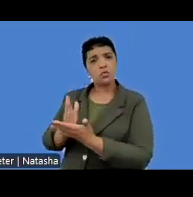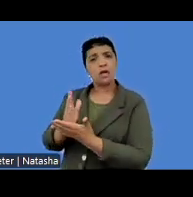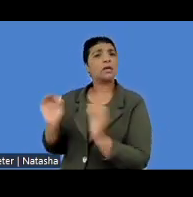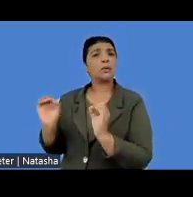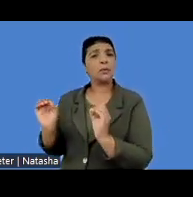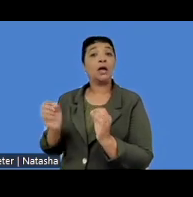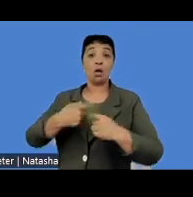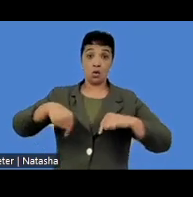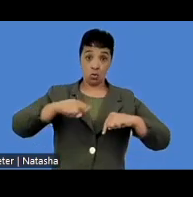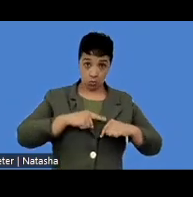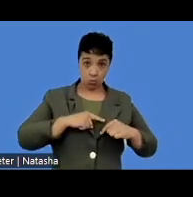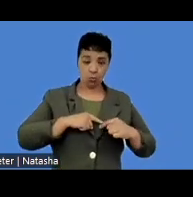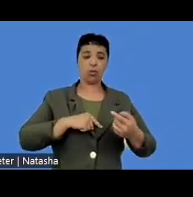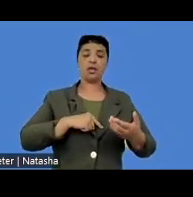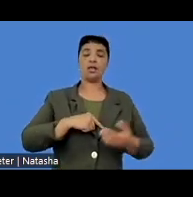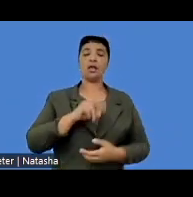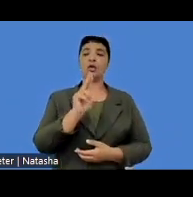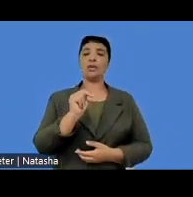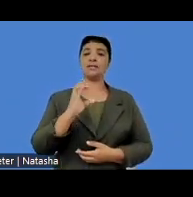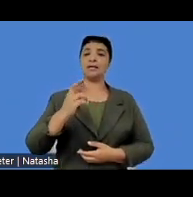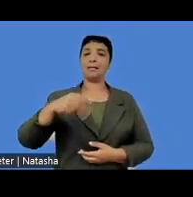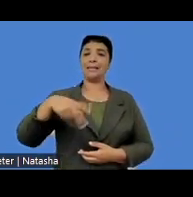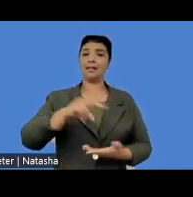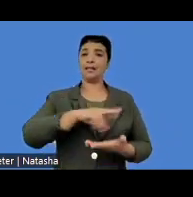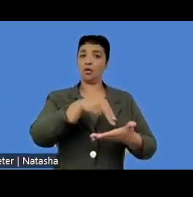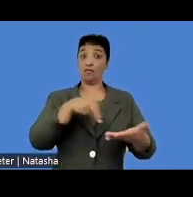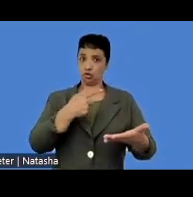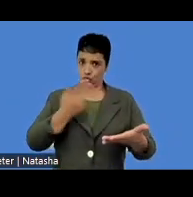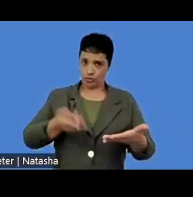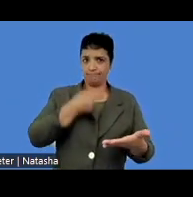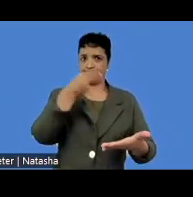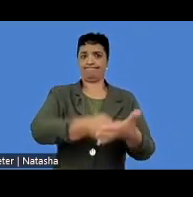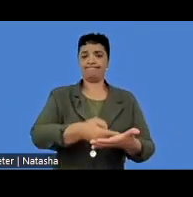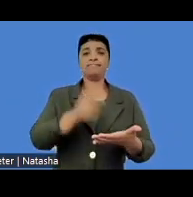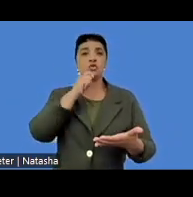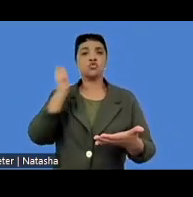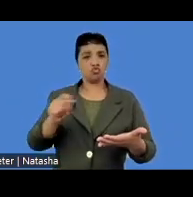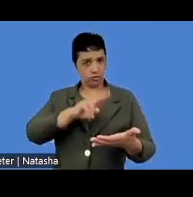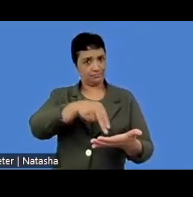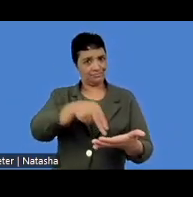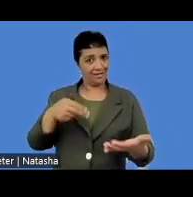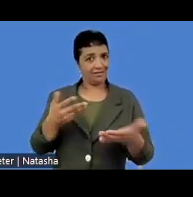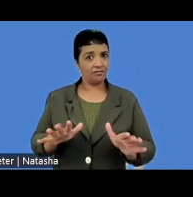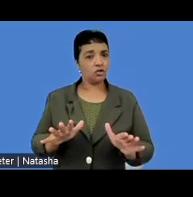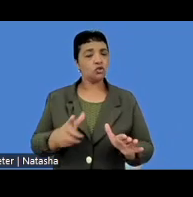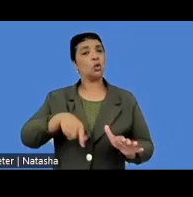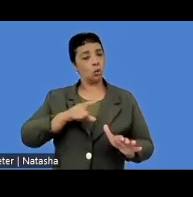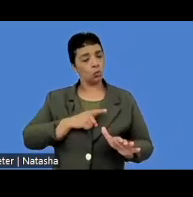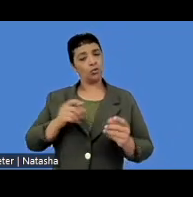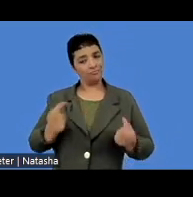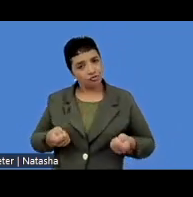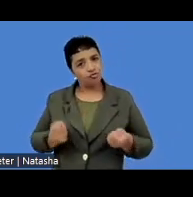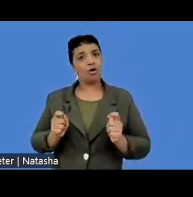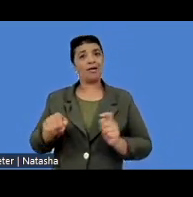the Rights of the People with Disabilities. So we are trying to do our best in order to ameliorate the